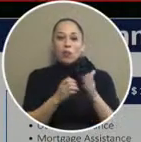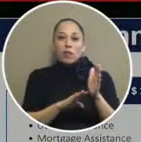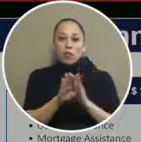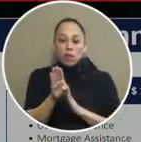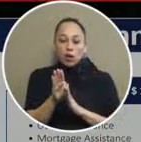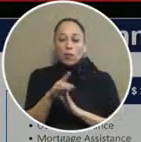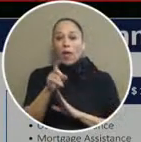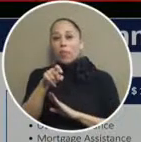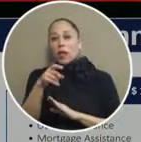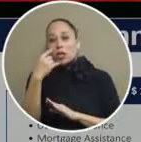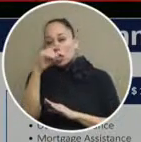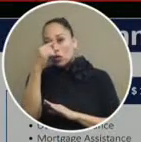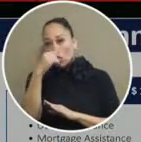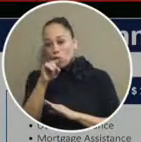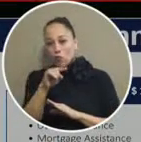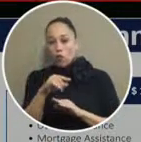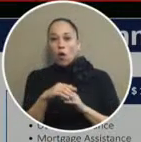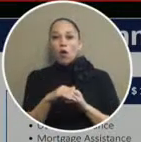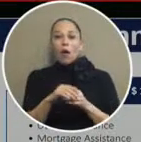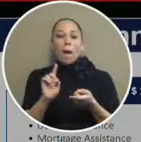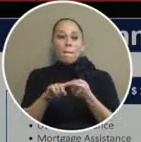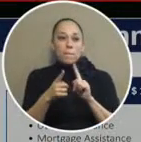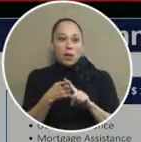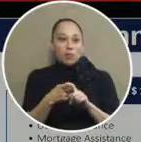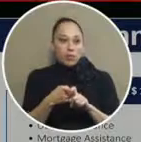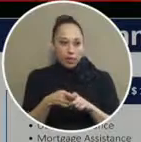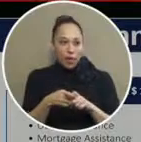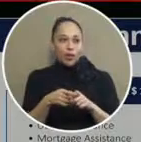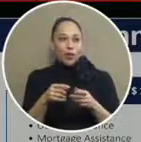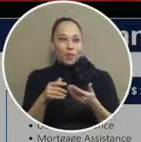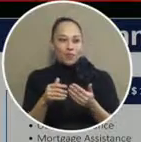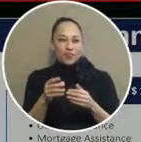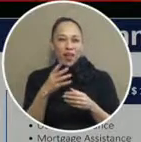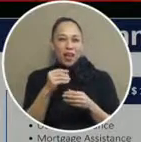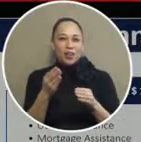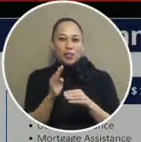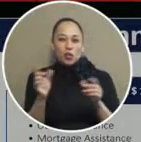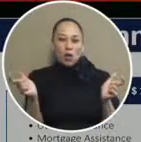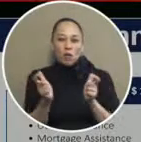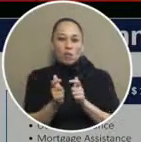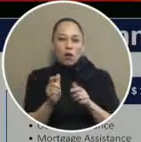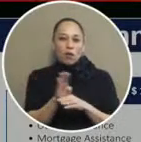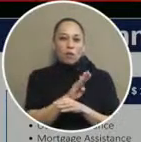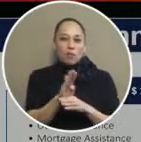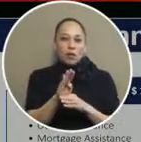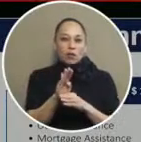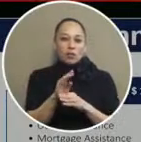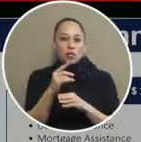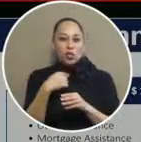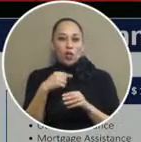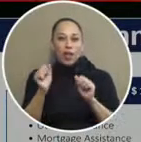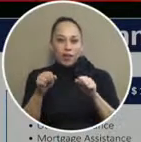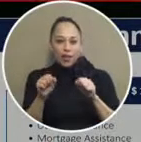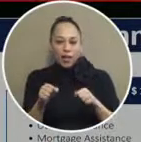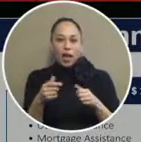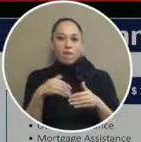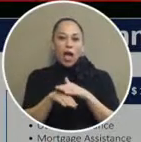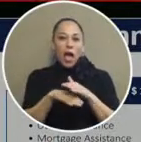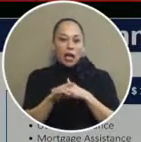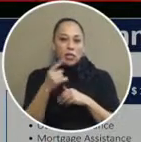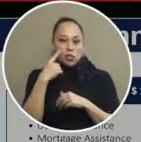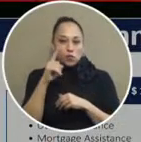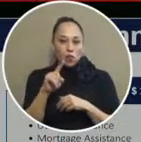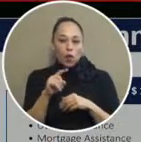the need for folks in our community, both individuals and small businesses, to be able to have access to